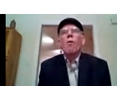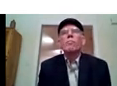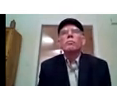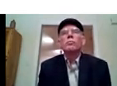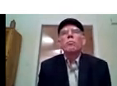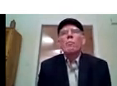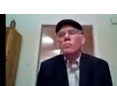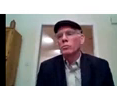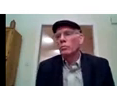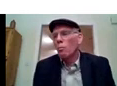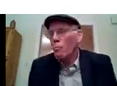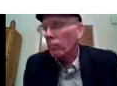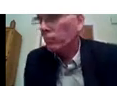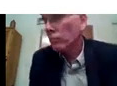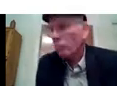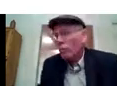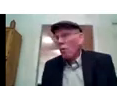turn it over to you, Steve.